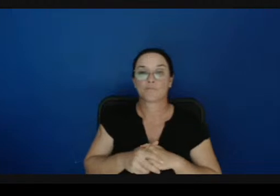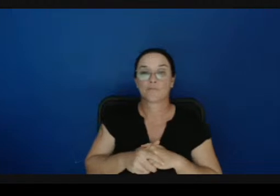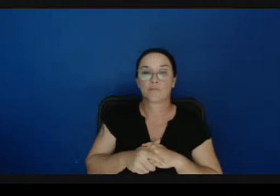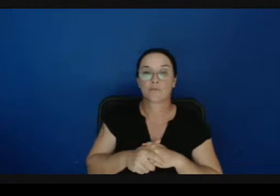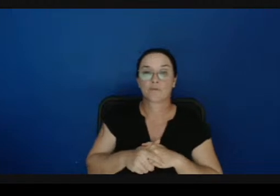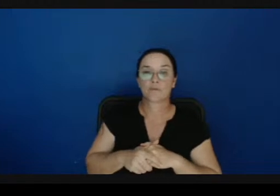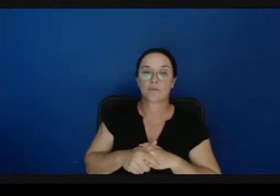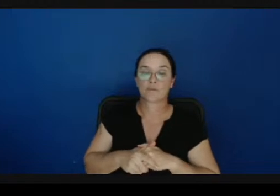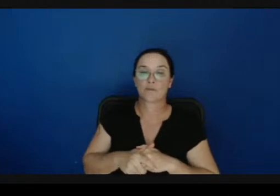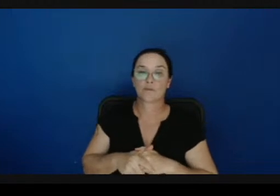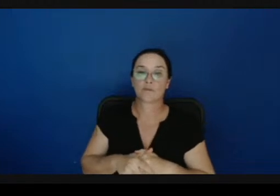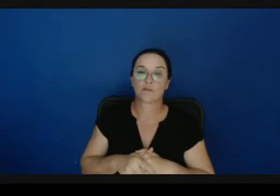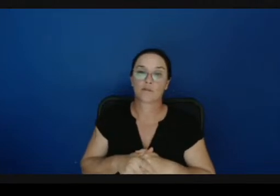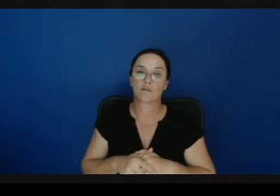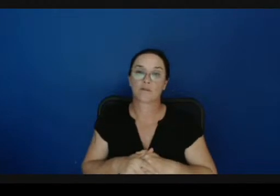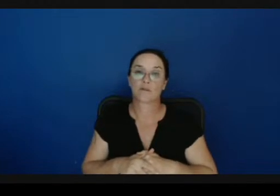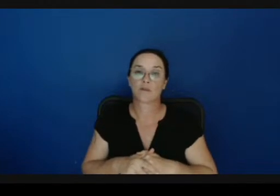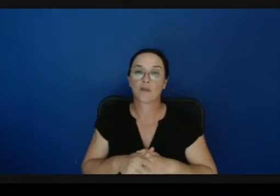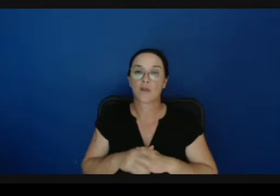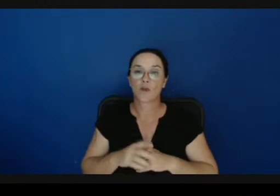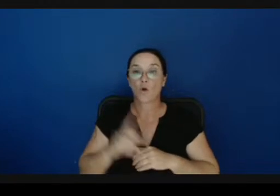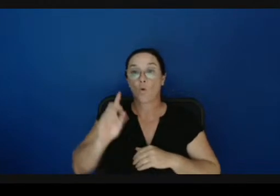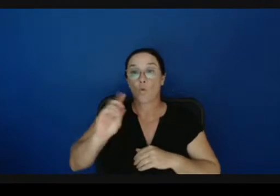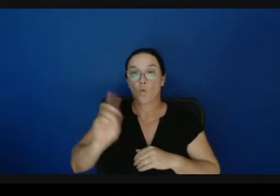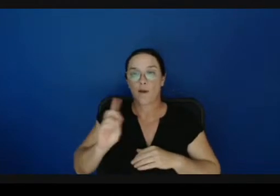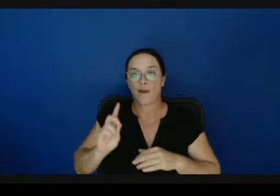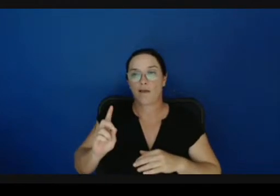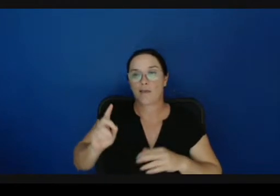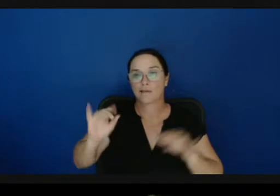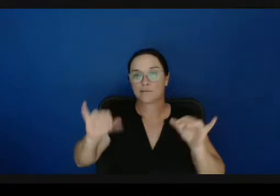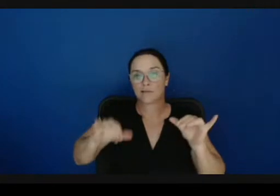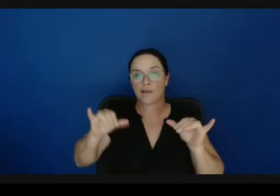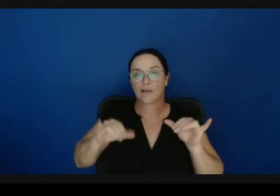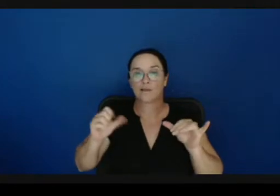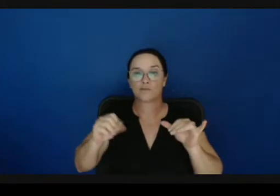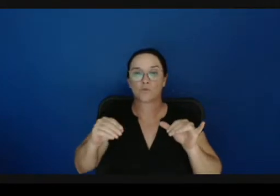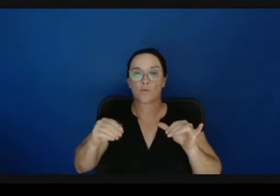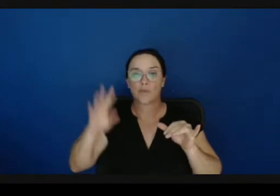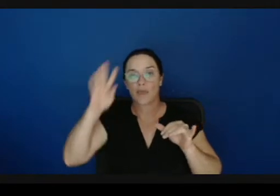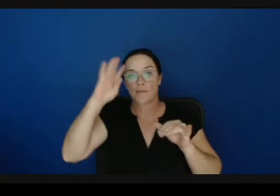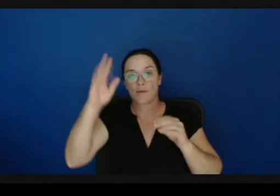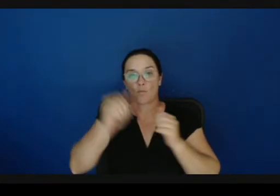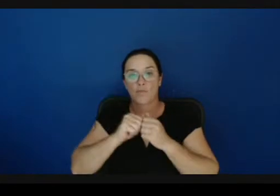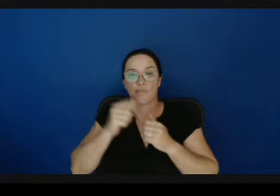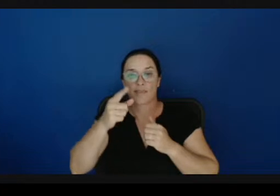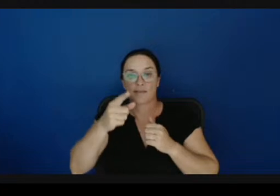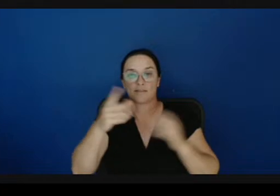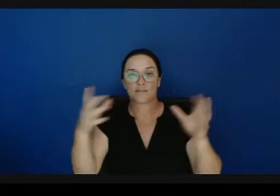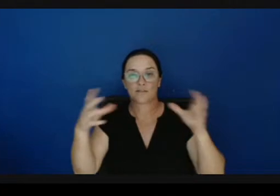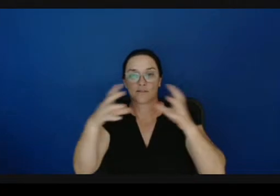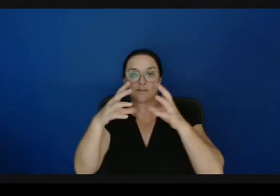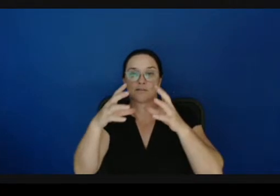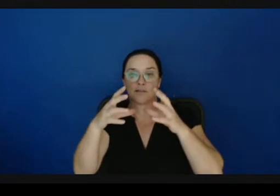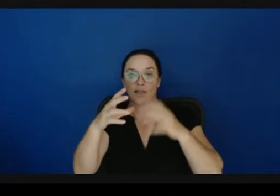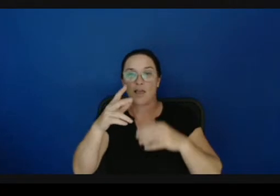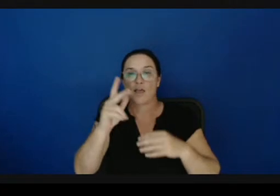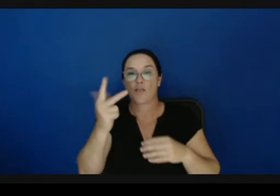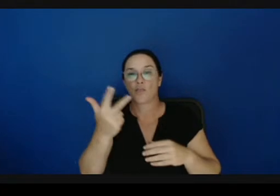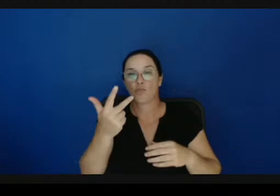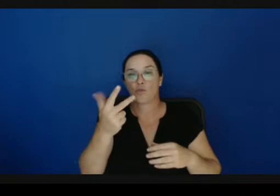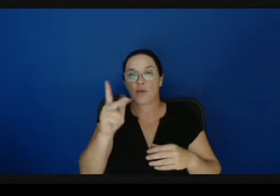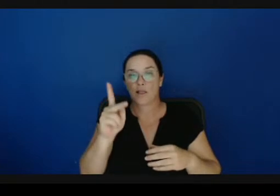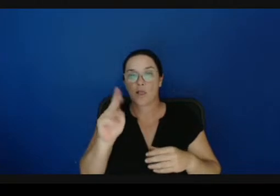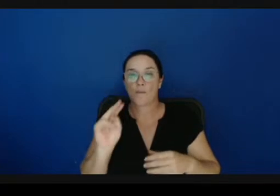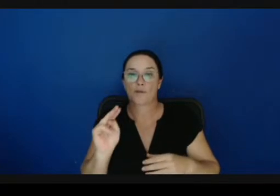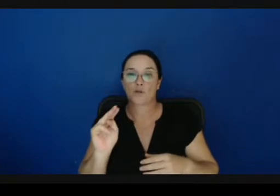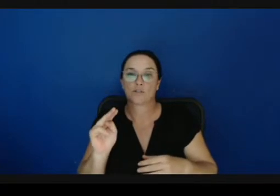hosted, right? And so they come up with this population here at 3 kilometers depth. There's actually a smaller